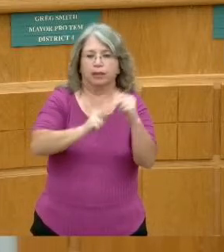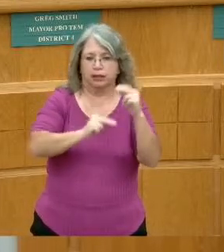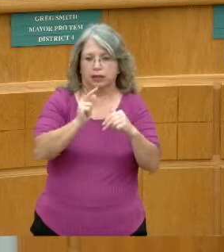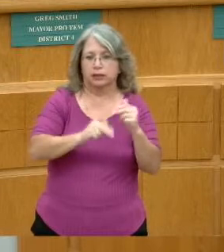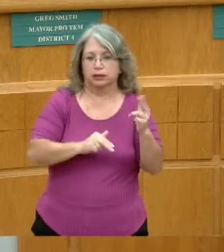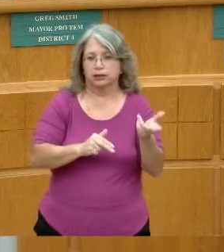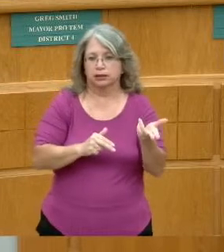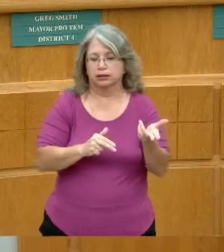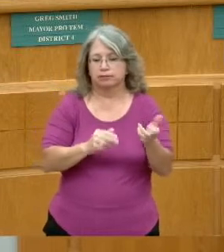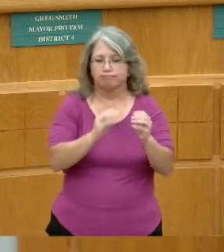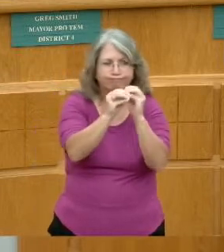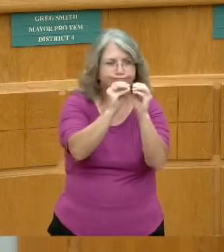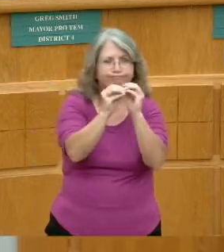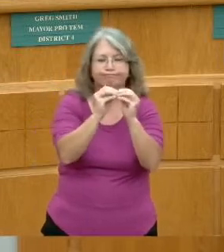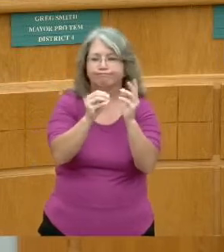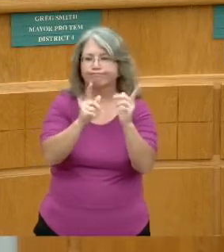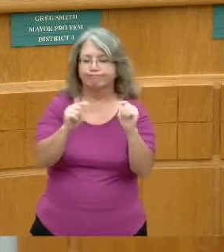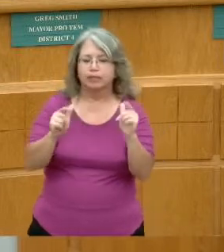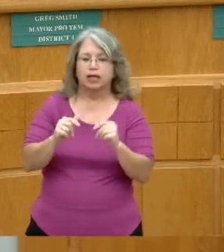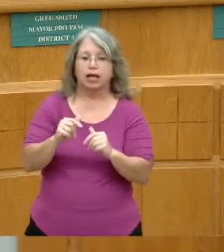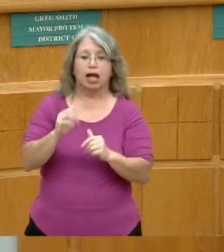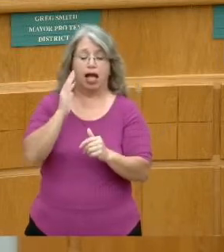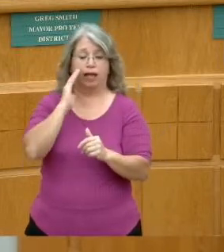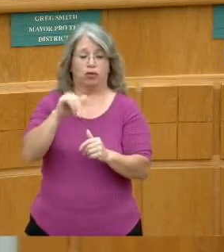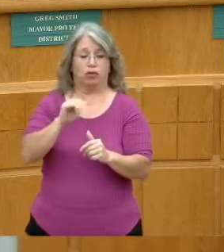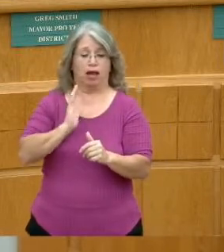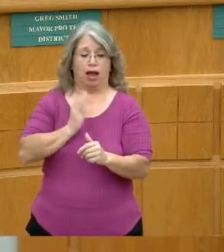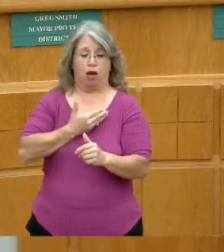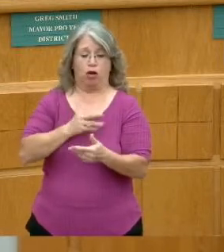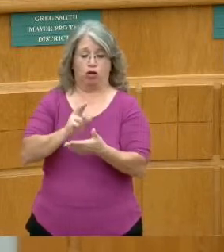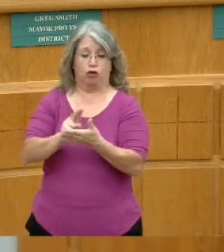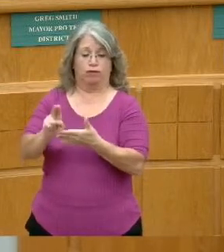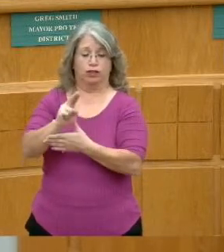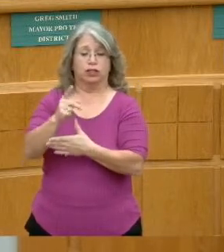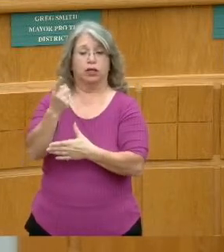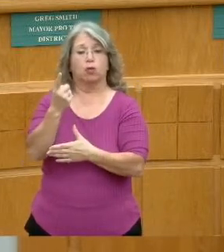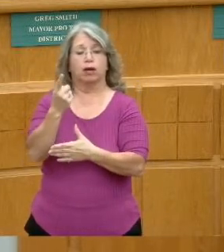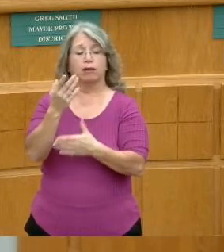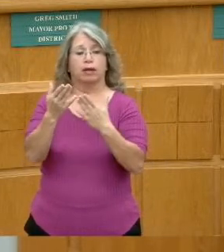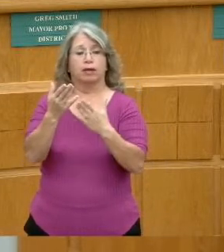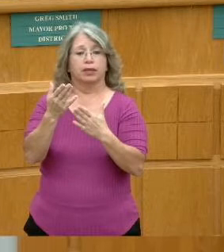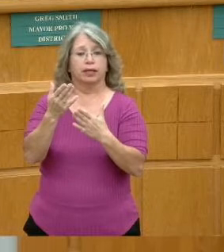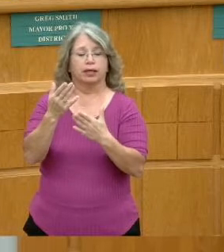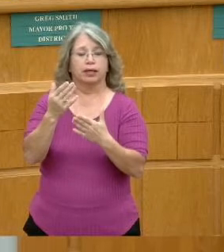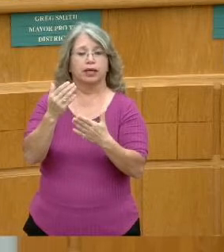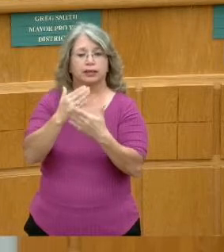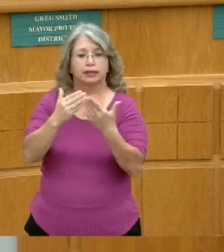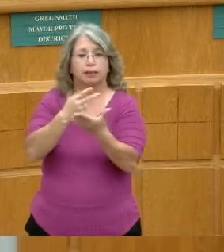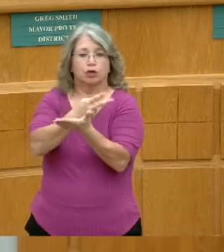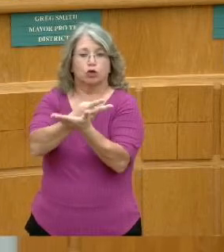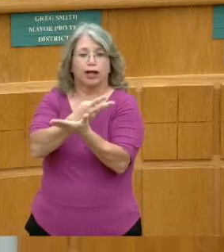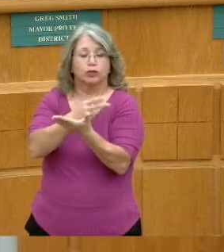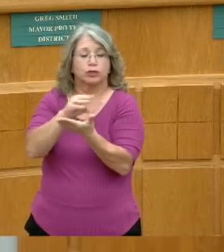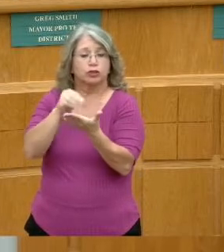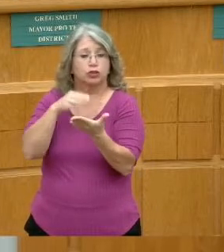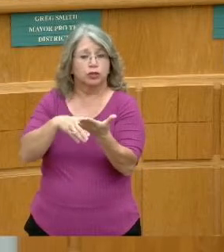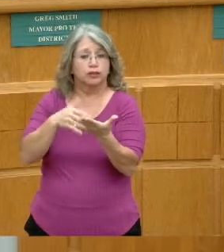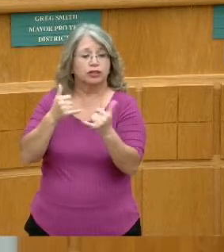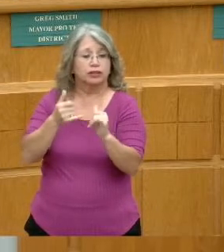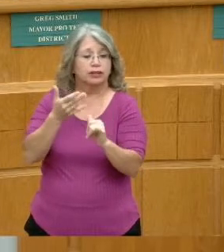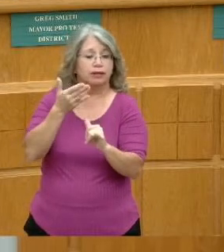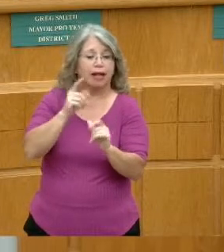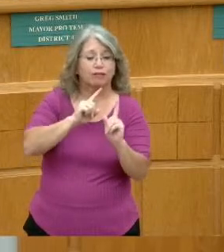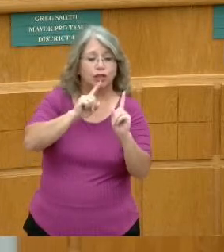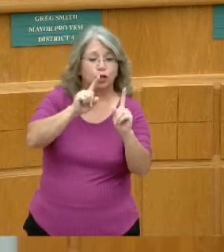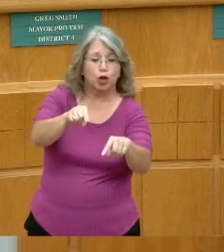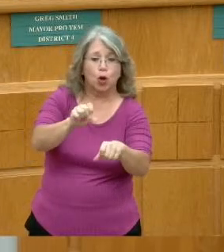reasons for a slight uptick in the amount of activity at the schools. I know some graduate students at the university are working on their projects